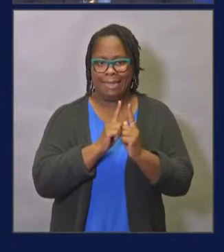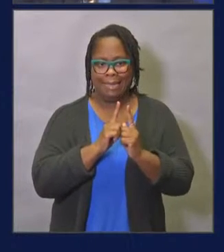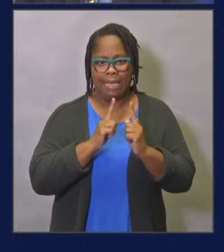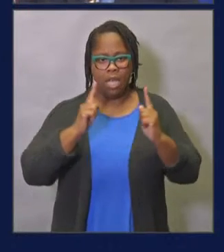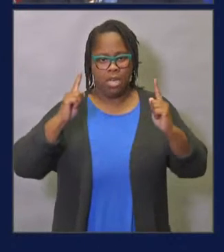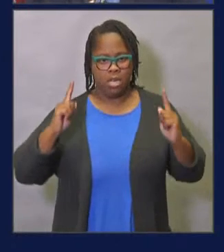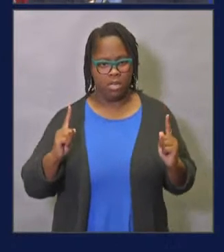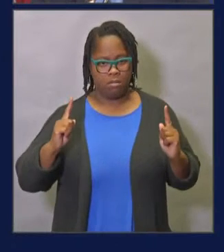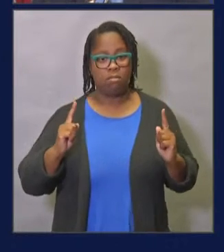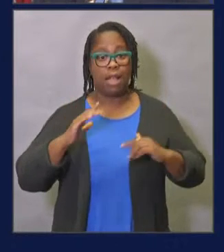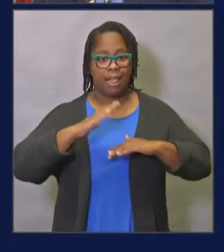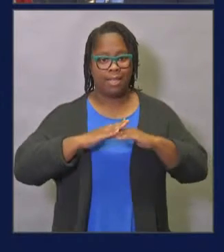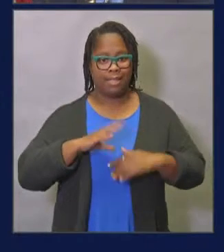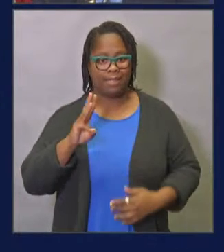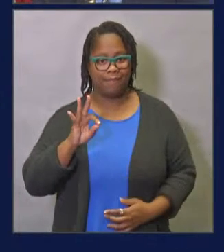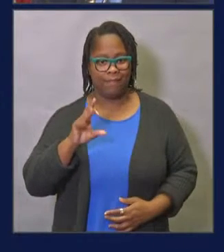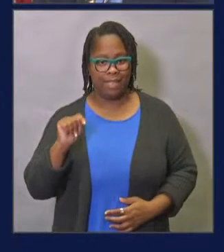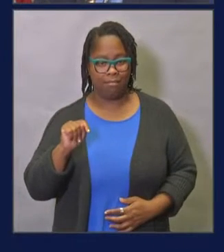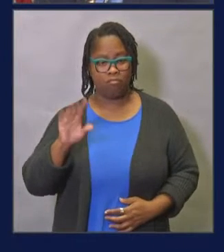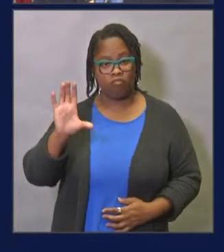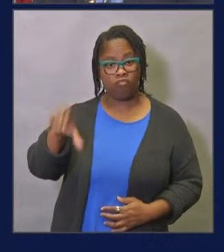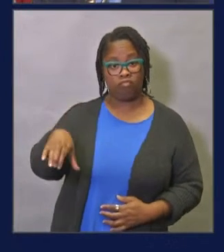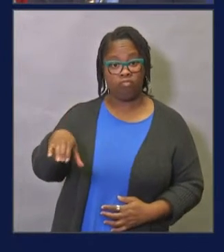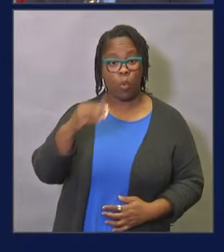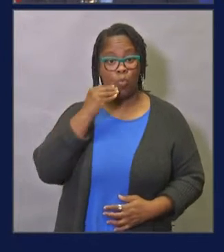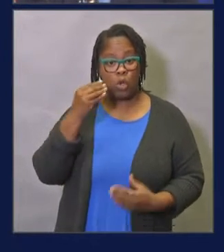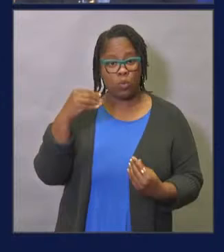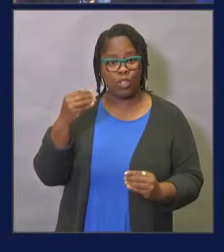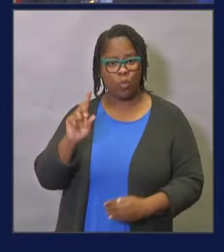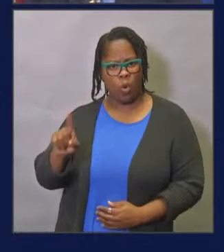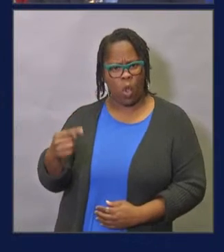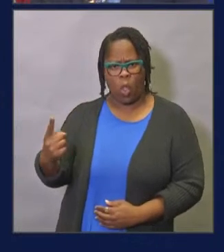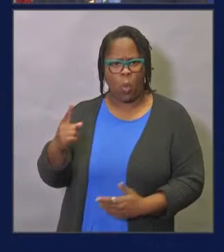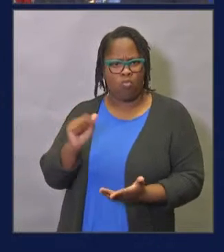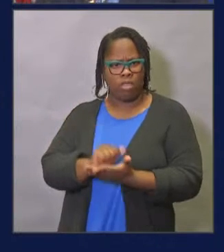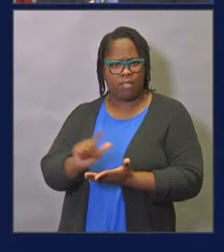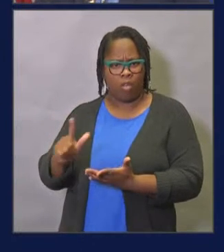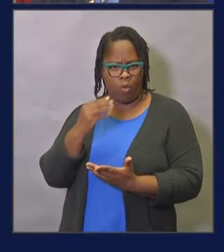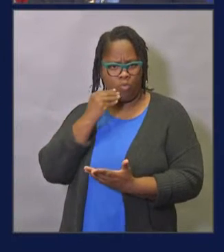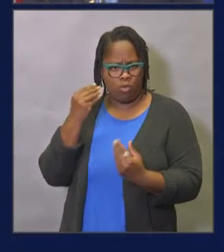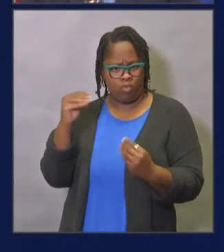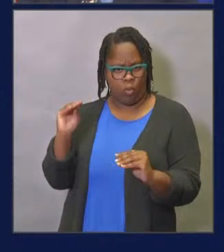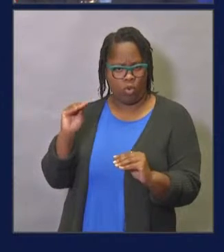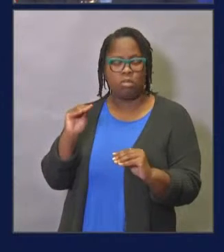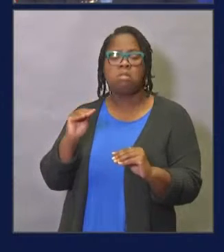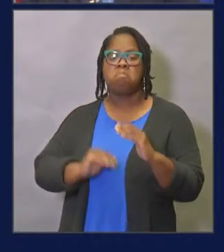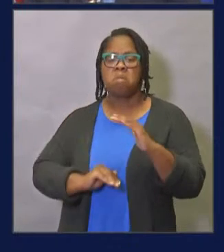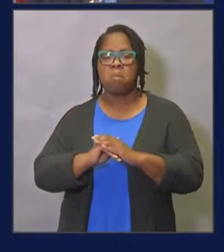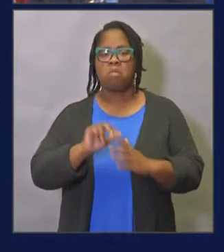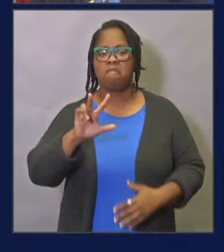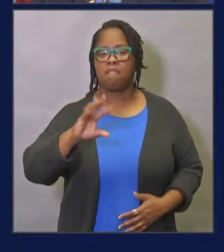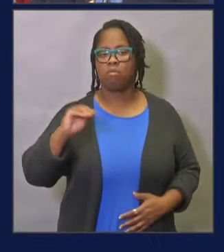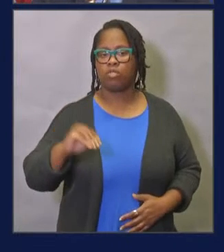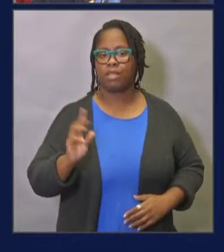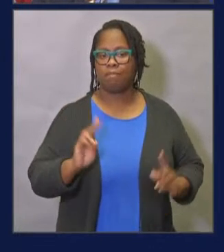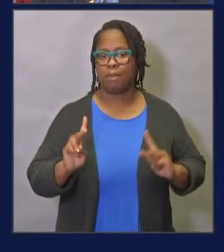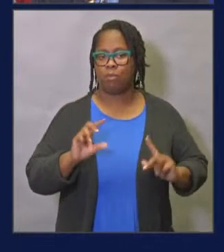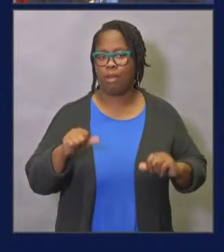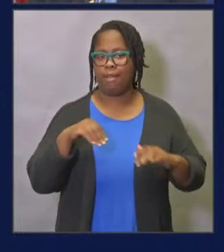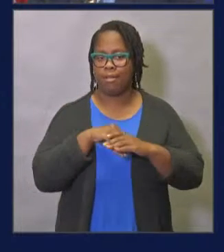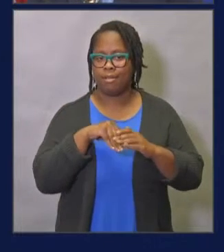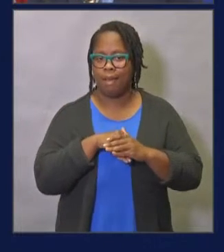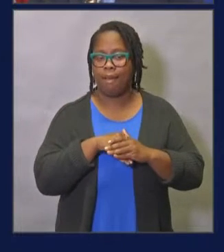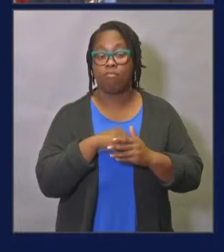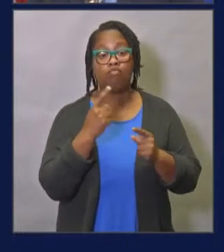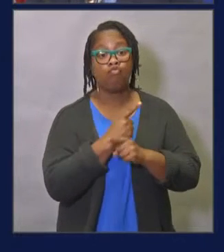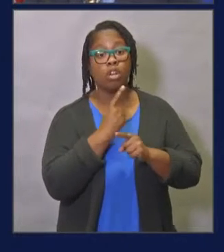feet. Standalone grocery stores are now able to operate at 35% occupancy. Retail